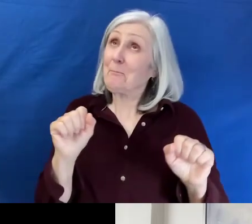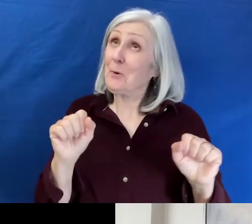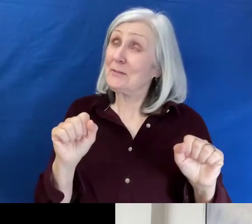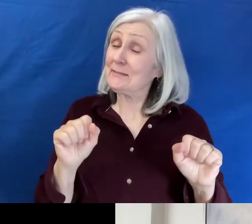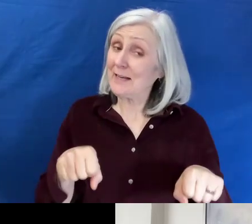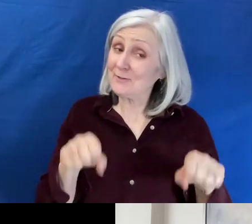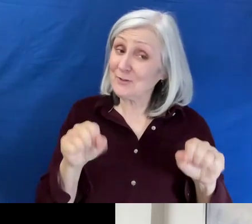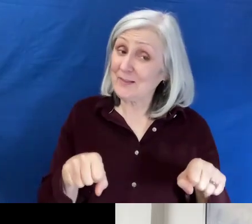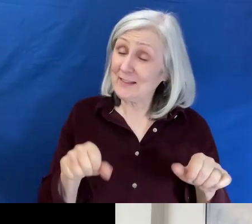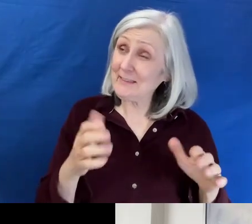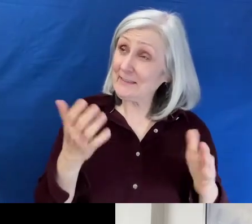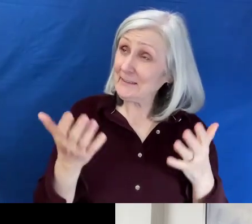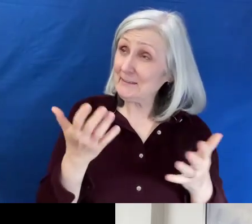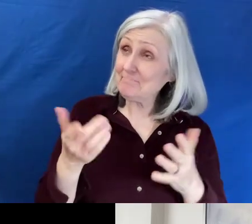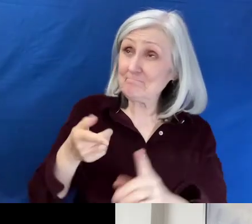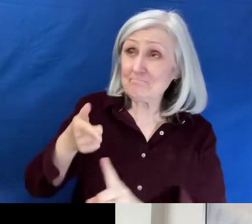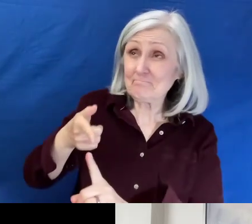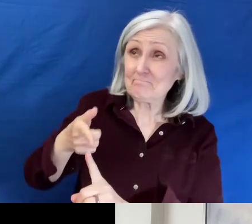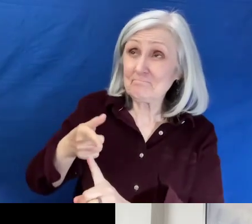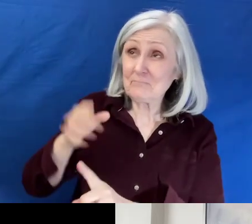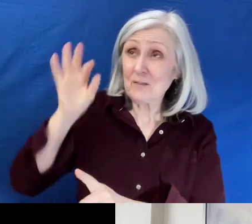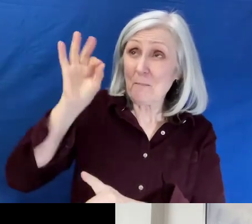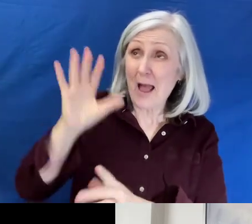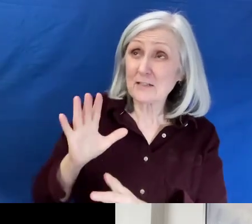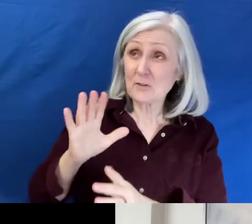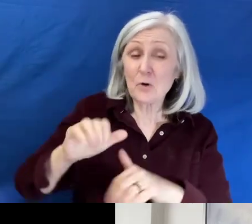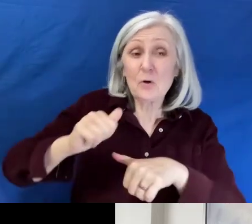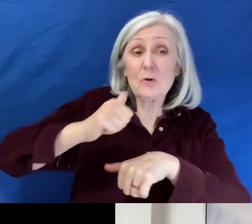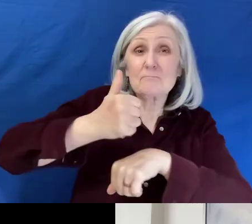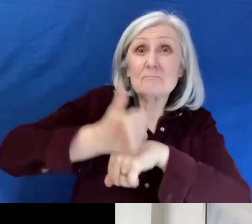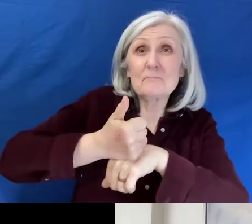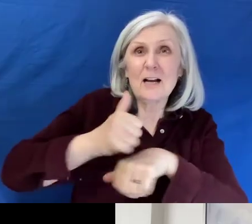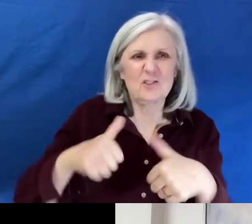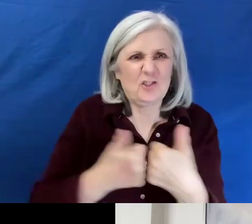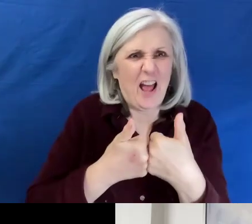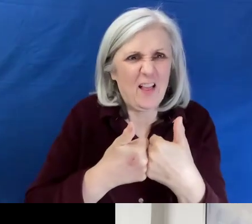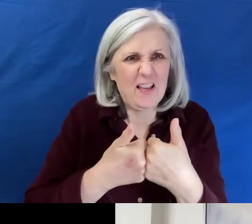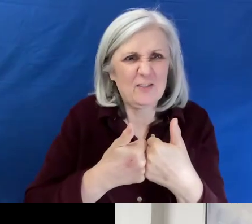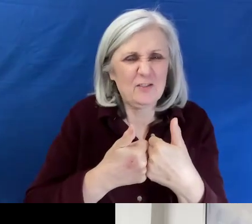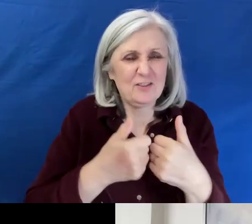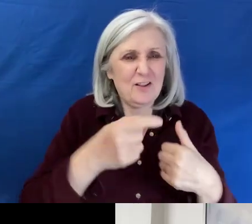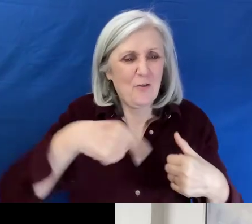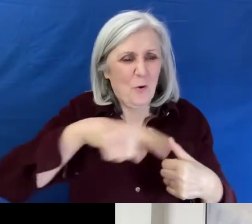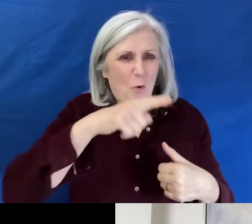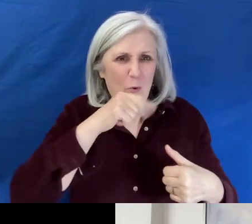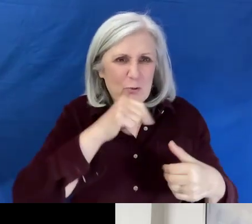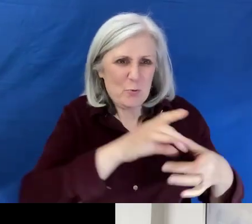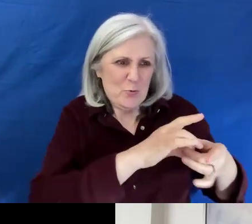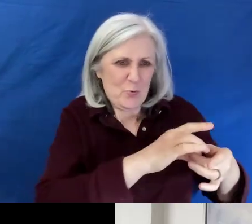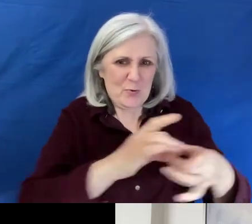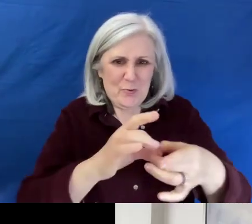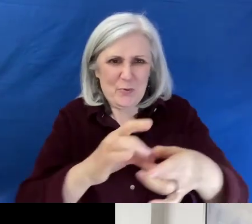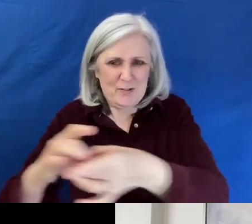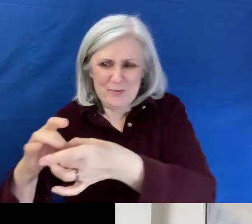potentially creates a challenge within the love circles that we have going on in Brookfield.